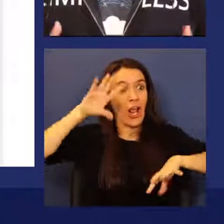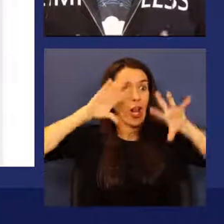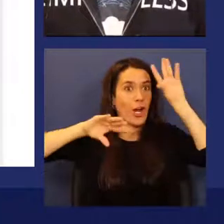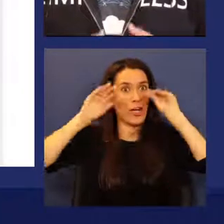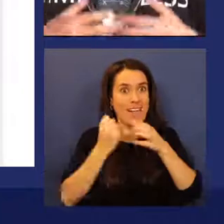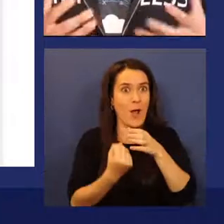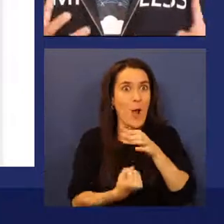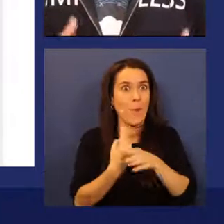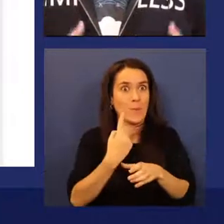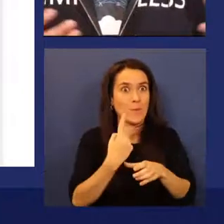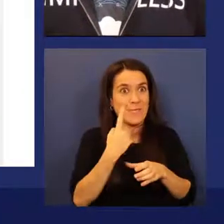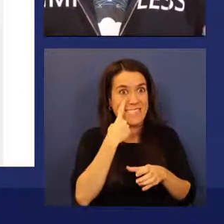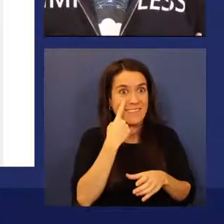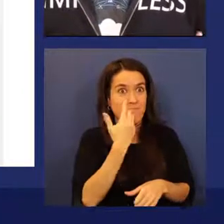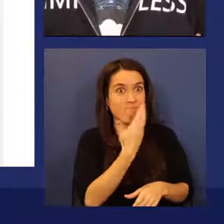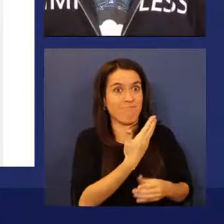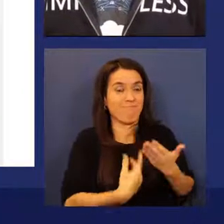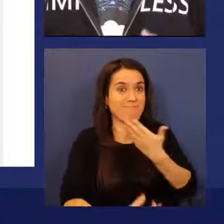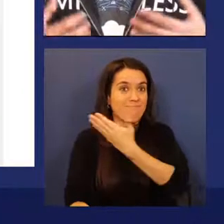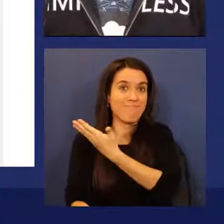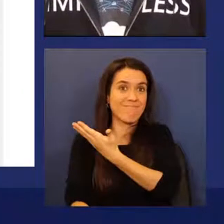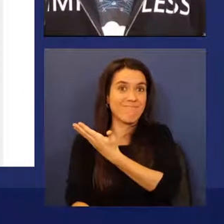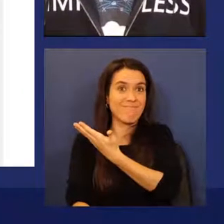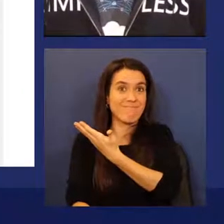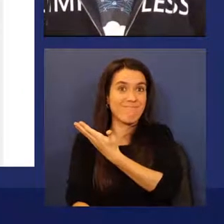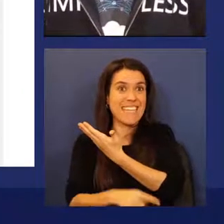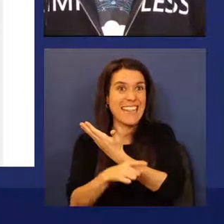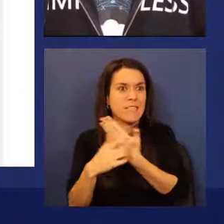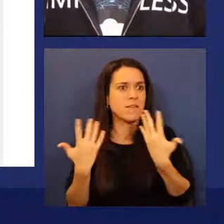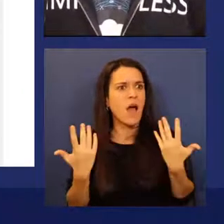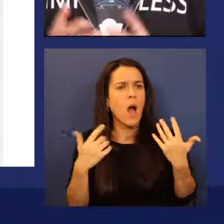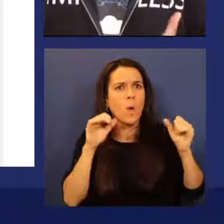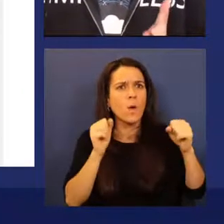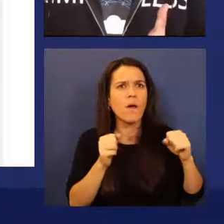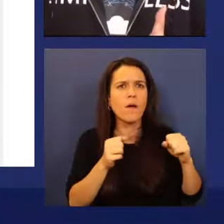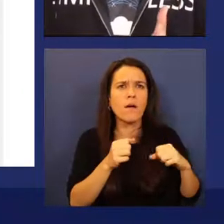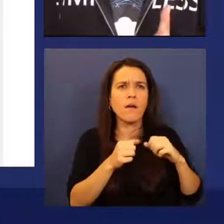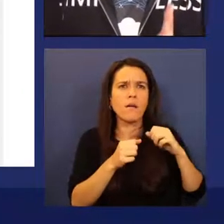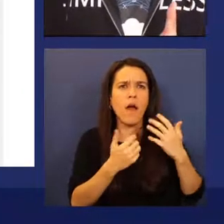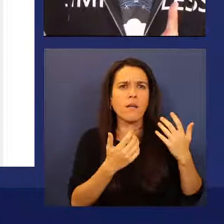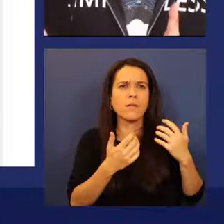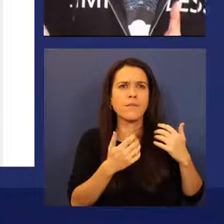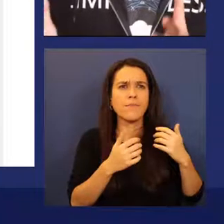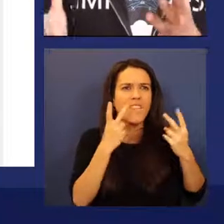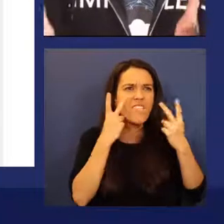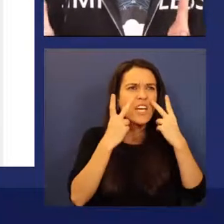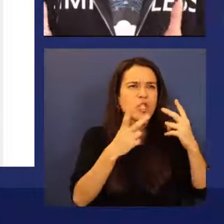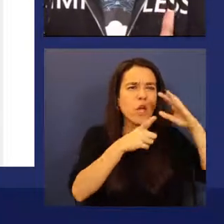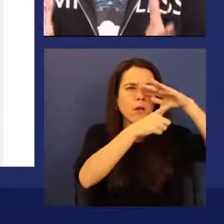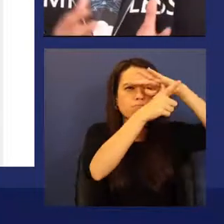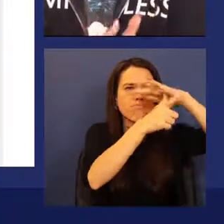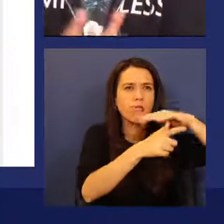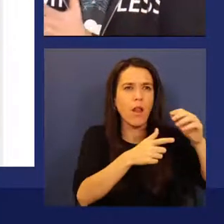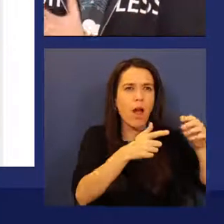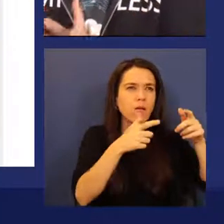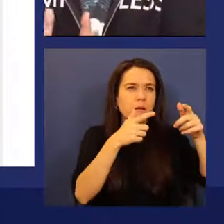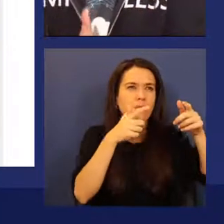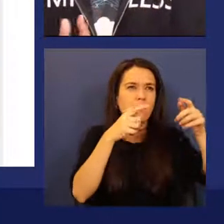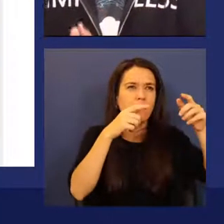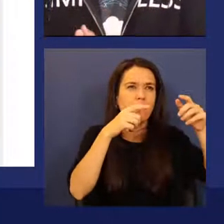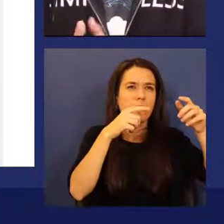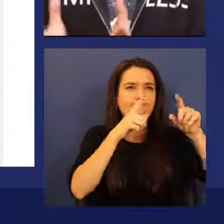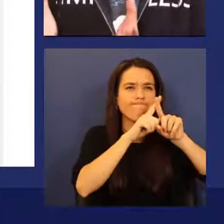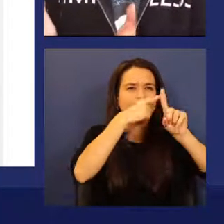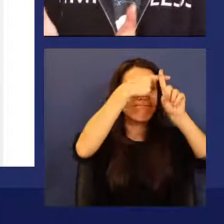to understand, how am I going to recognize all those objects and do these counts? Now, I want to call, and perfect point, segue